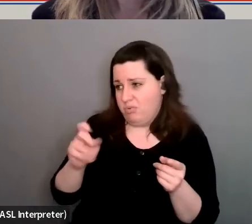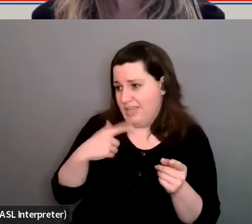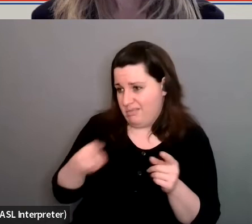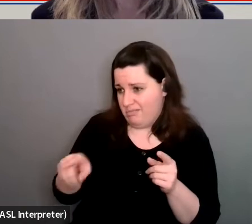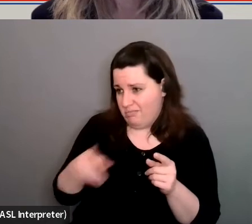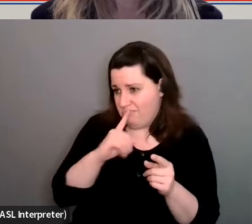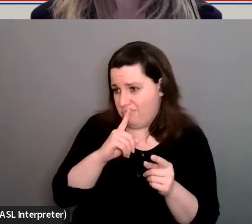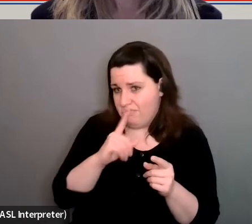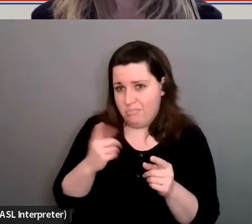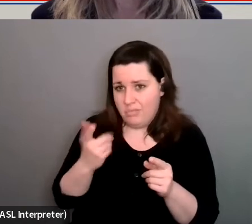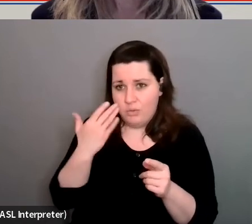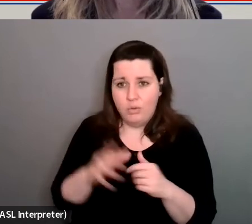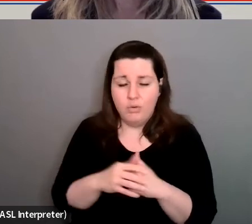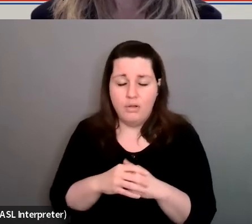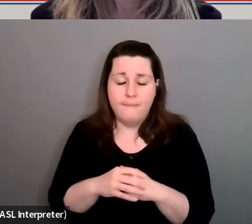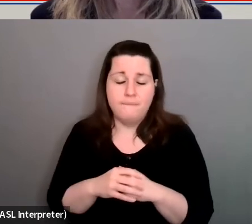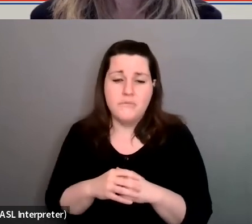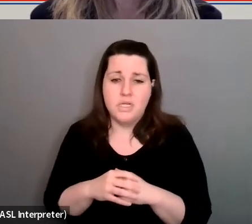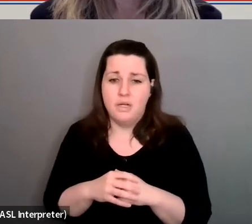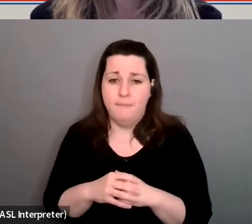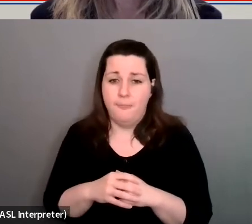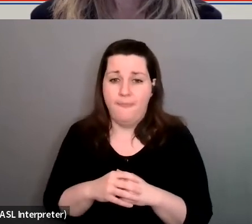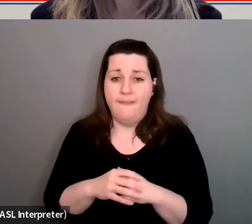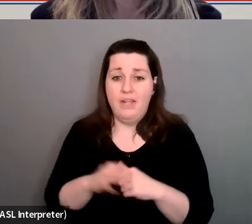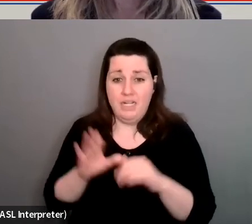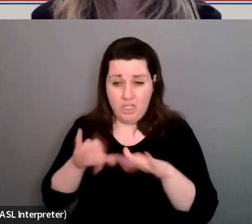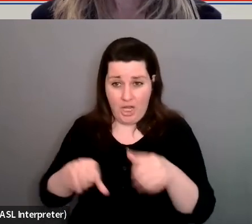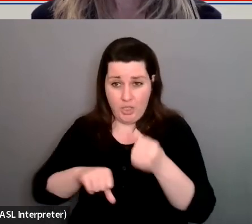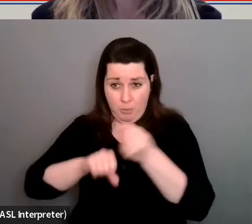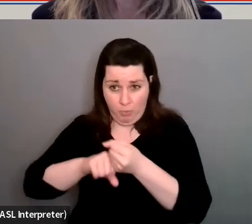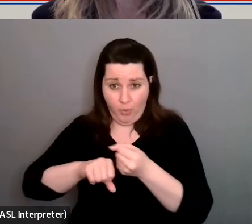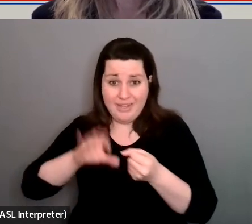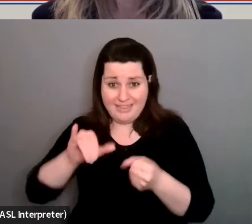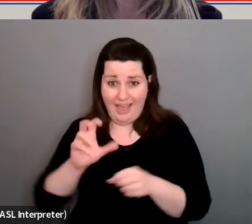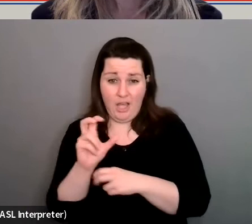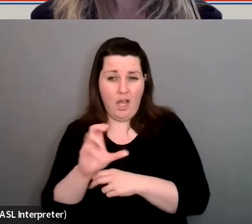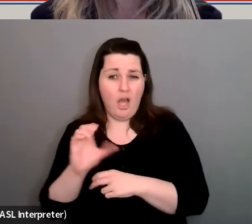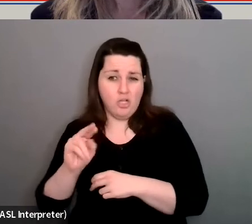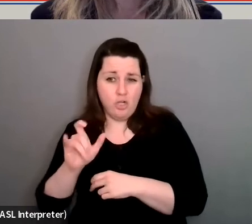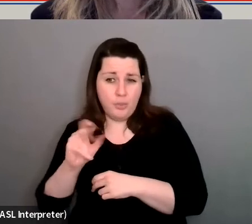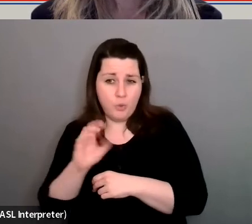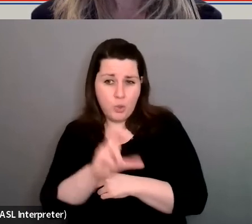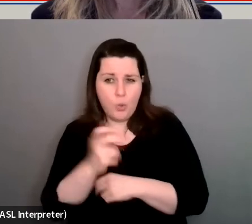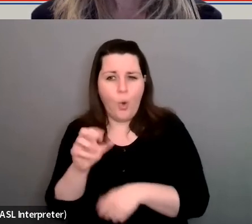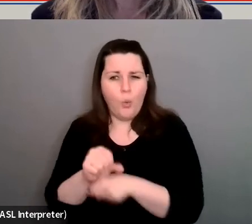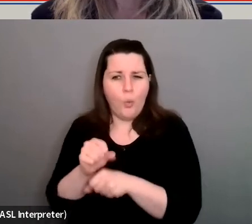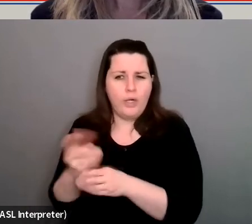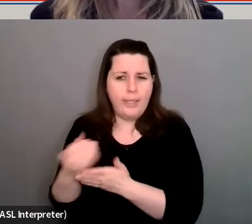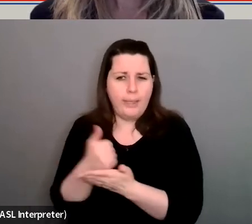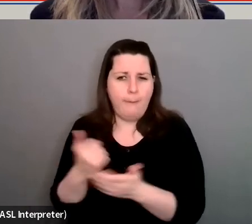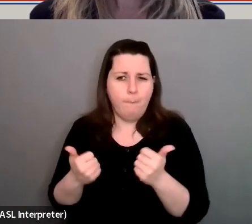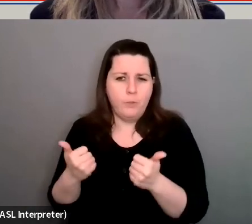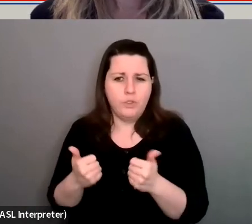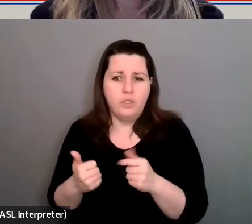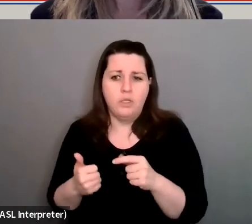what is a child support, and would that be considered contribution or work income? It would be